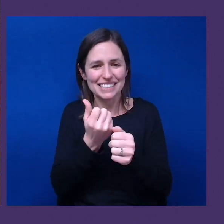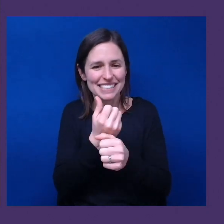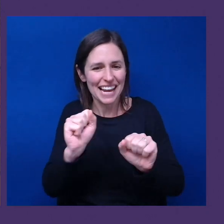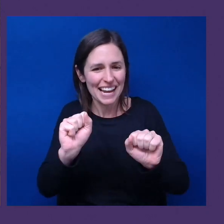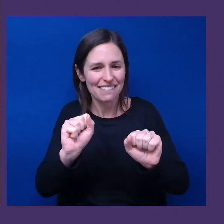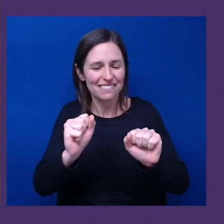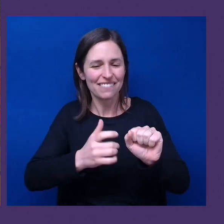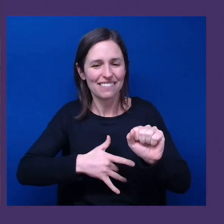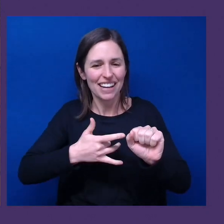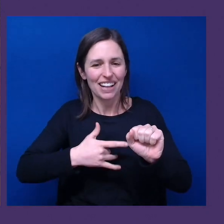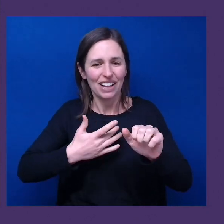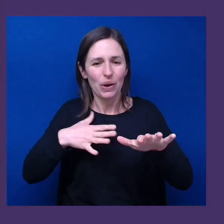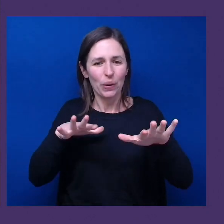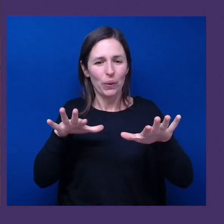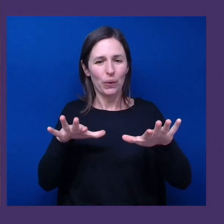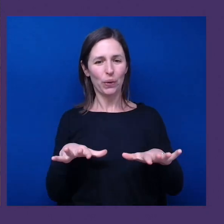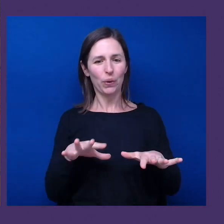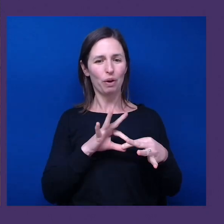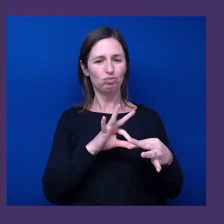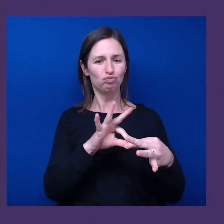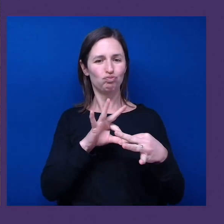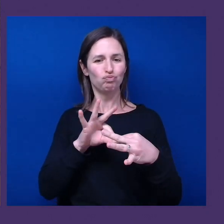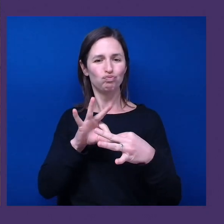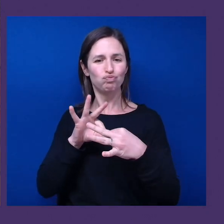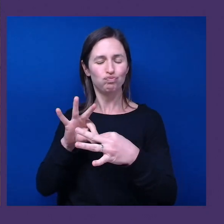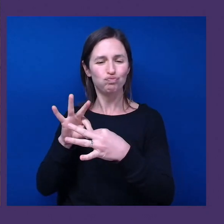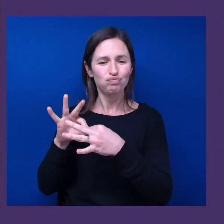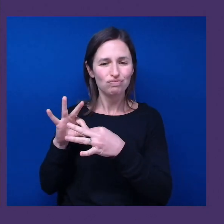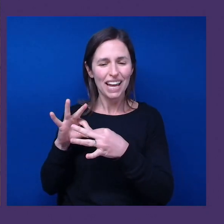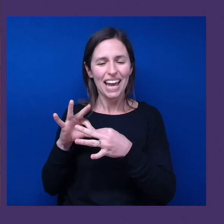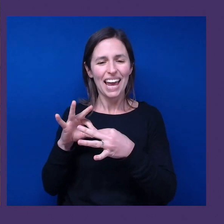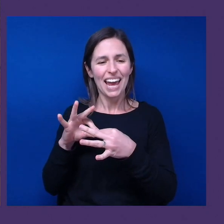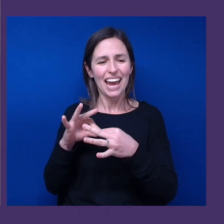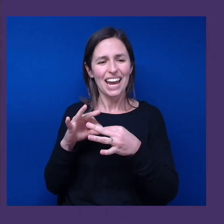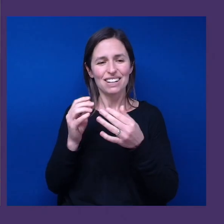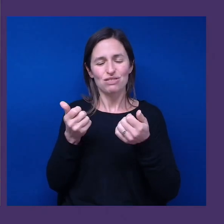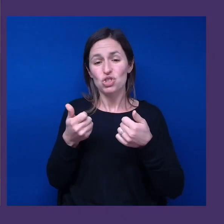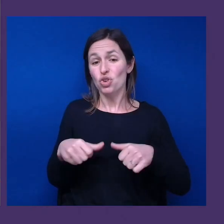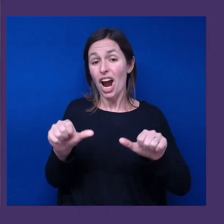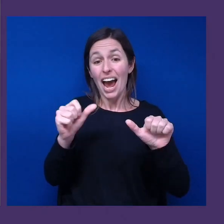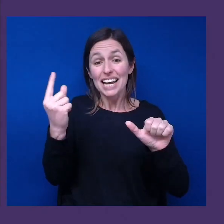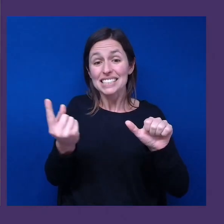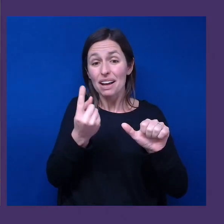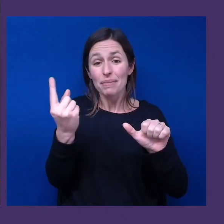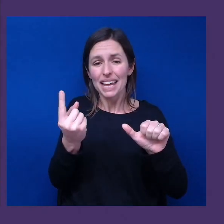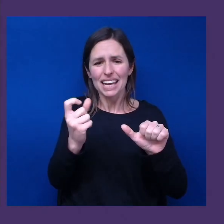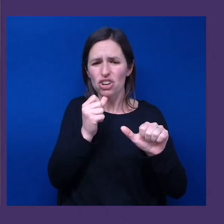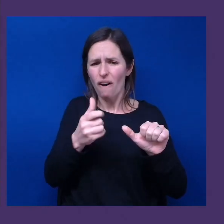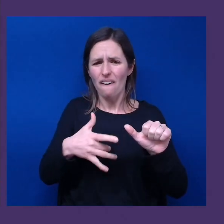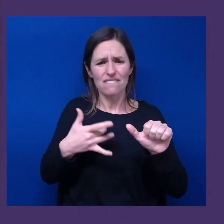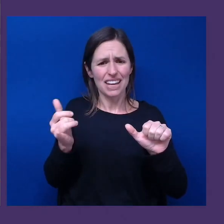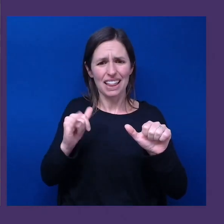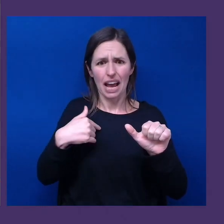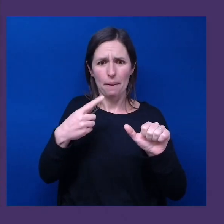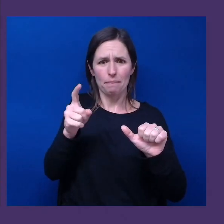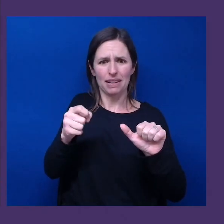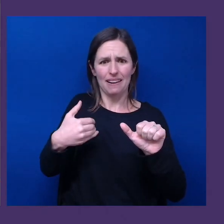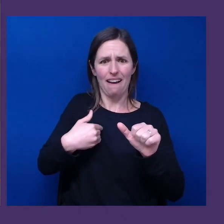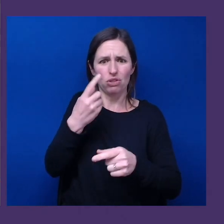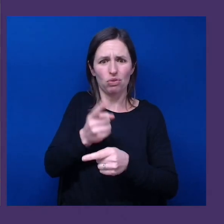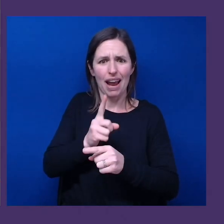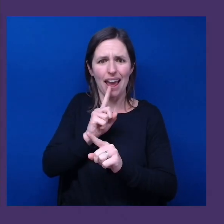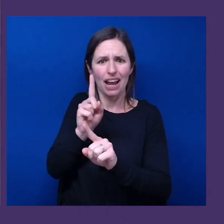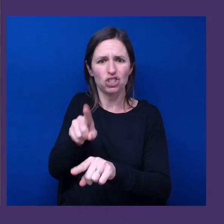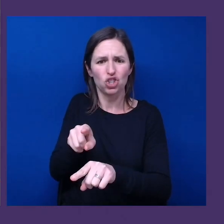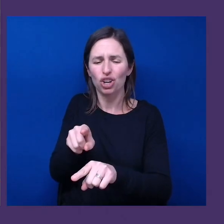out and not always have the answers yourself. So I'm always learning from my colleagues, and I'm always